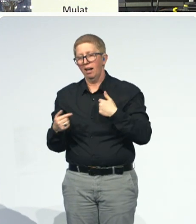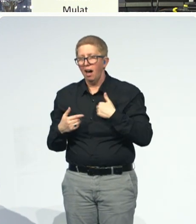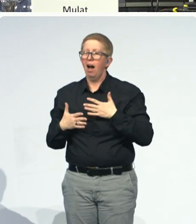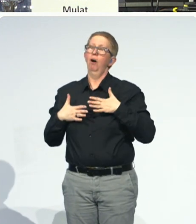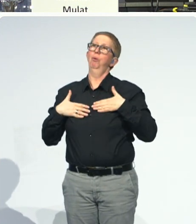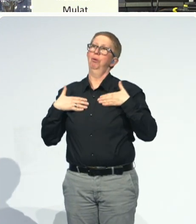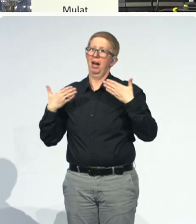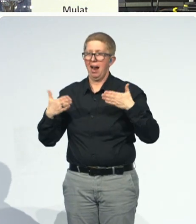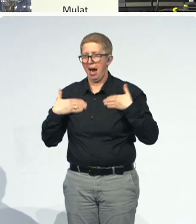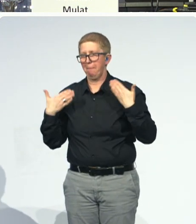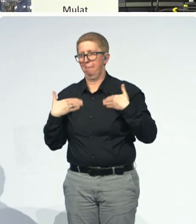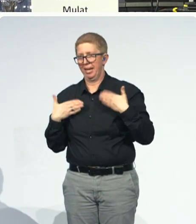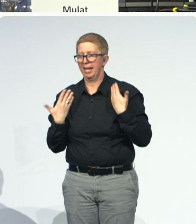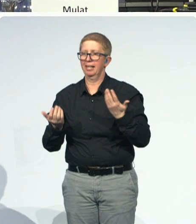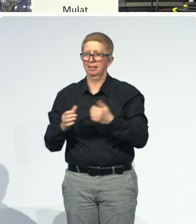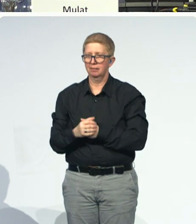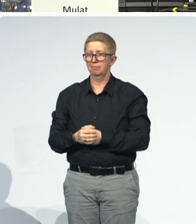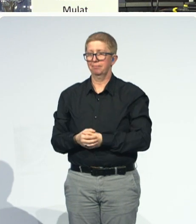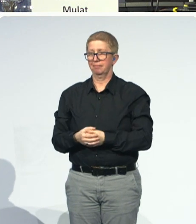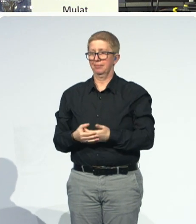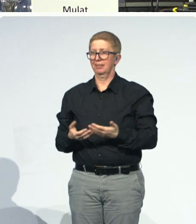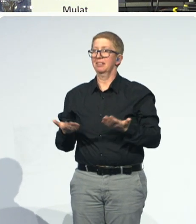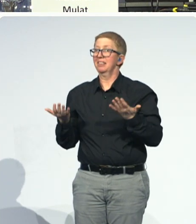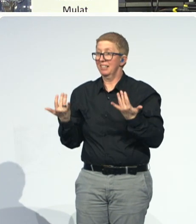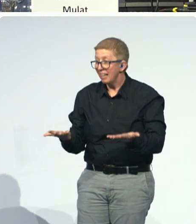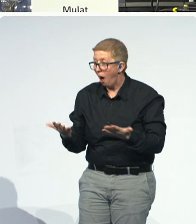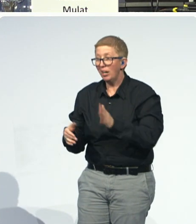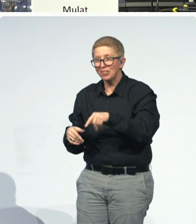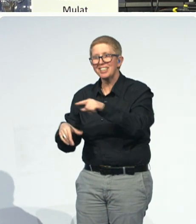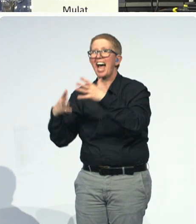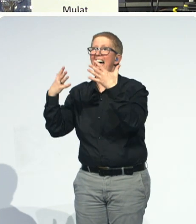the ordinary classrooms as well.